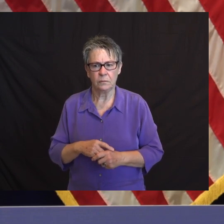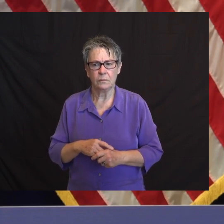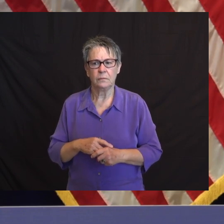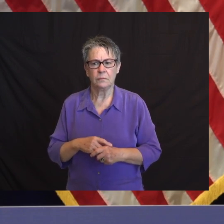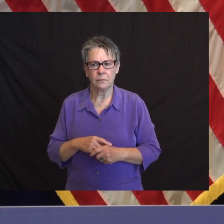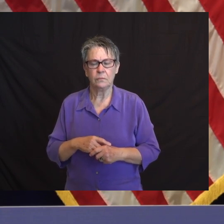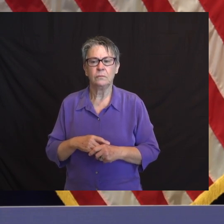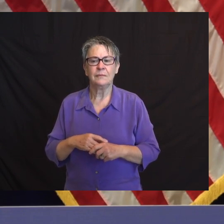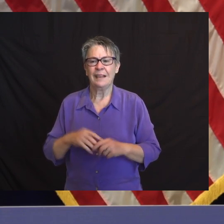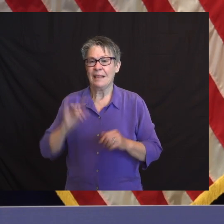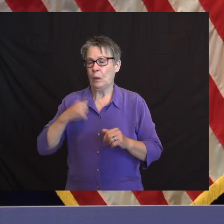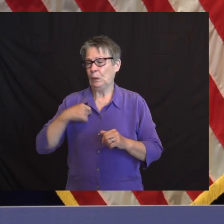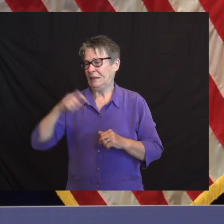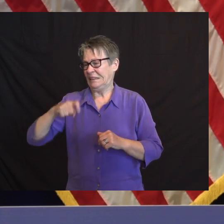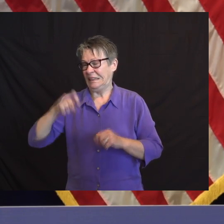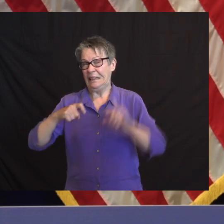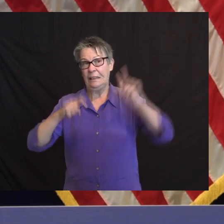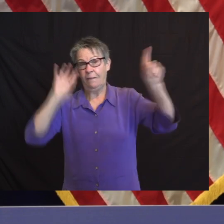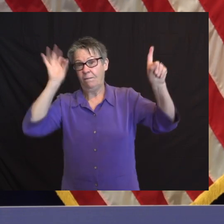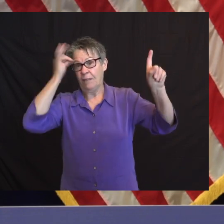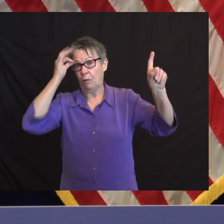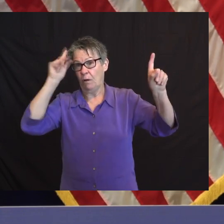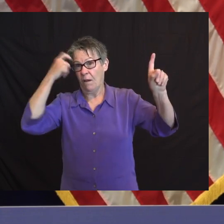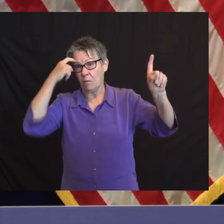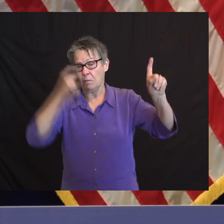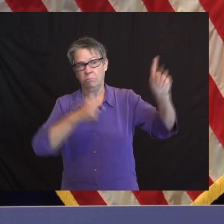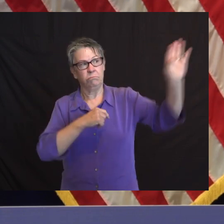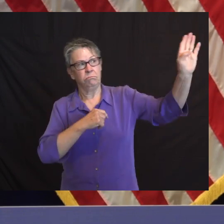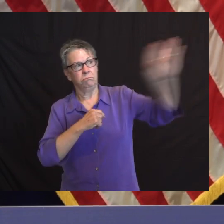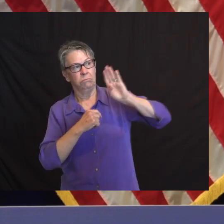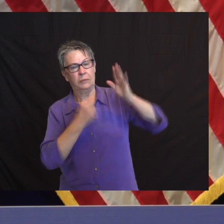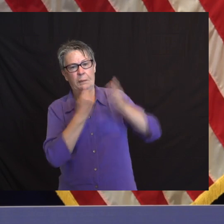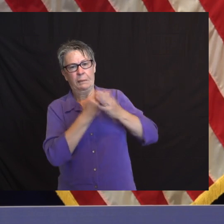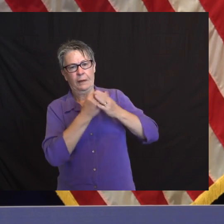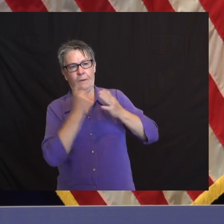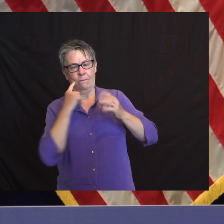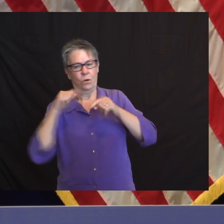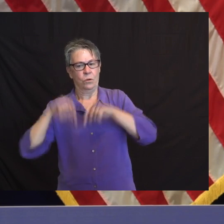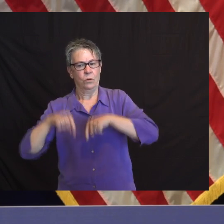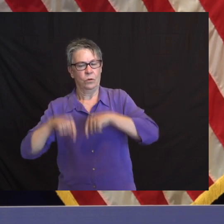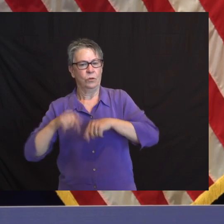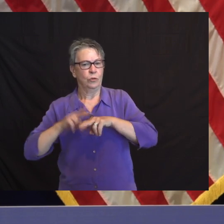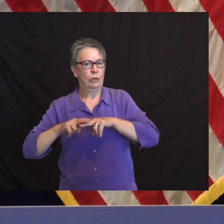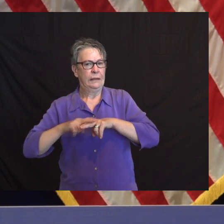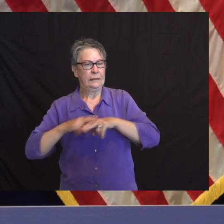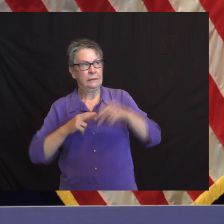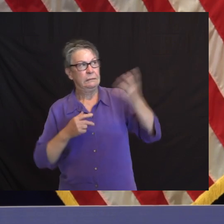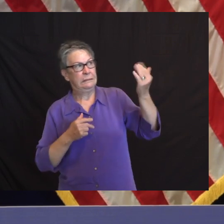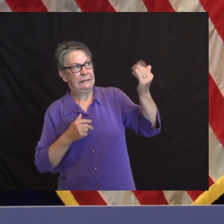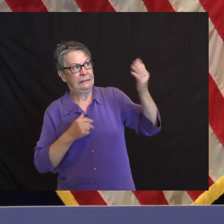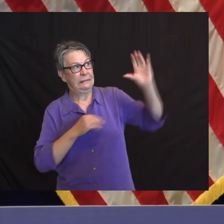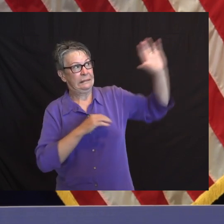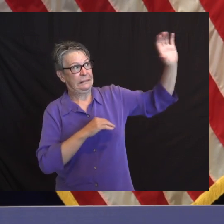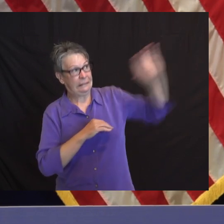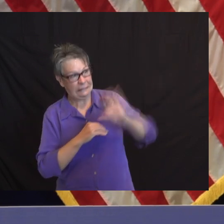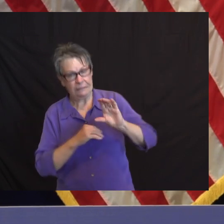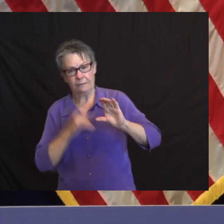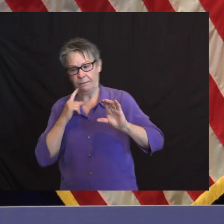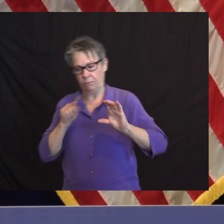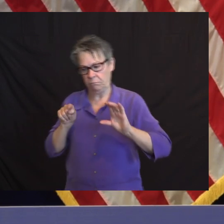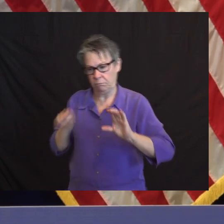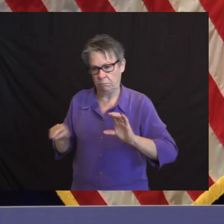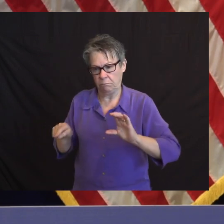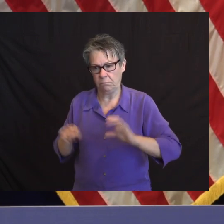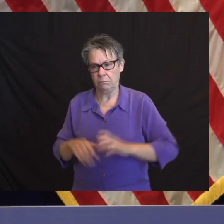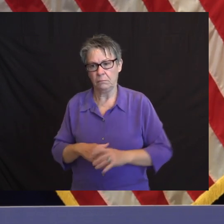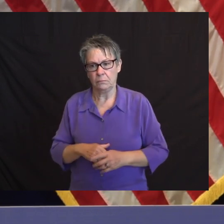cash assistance. There's just no way around that for any number of reasons, including general budgetary